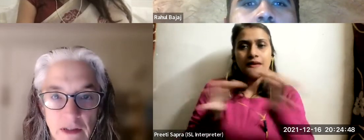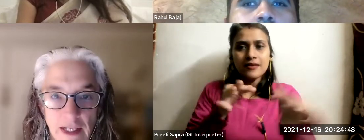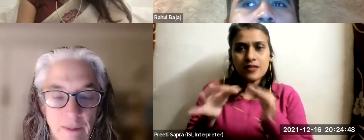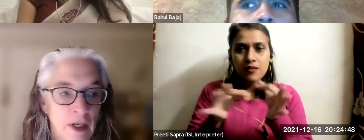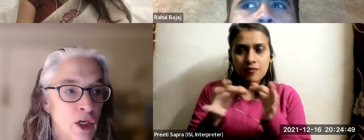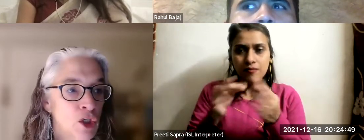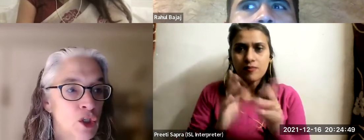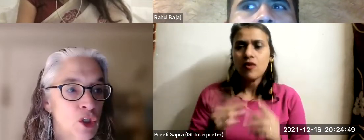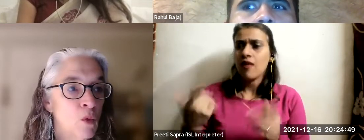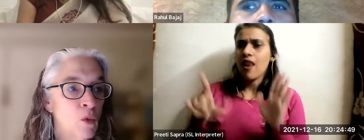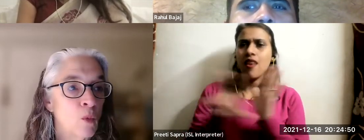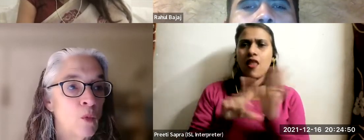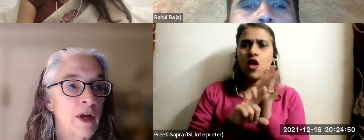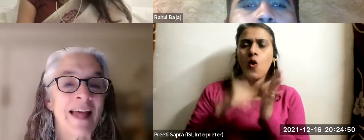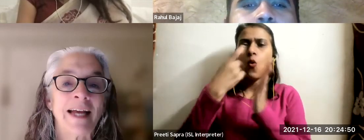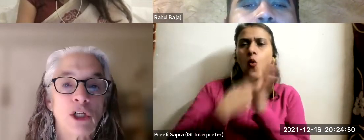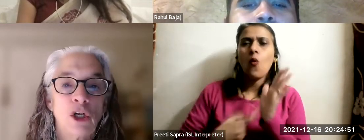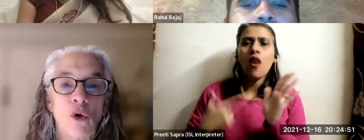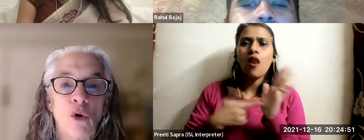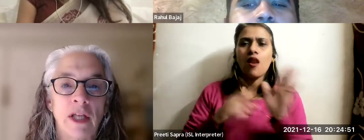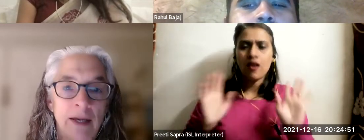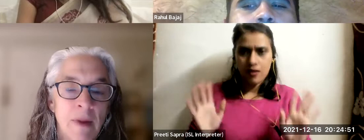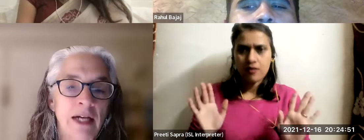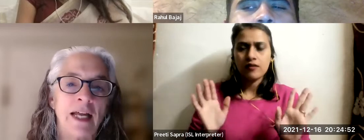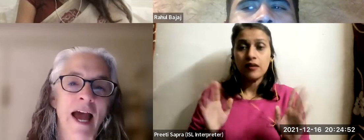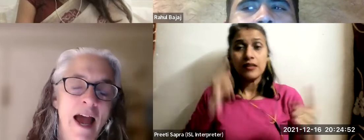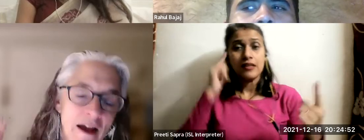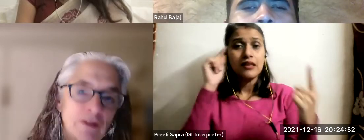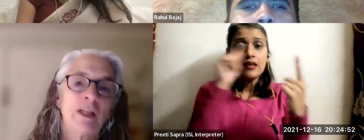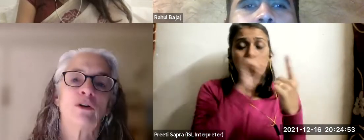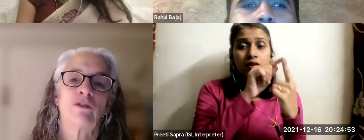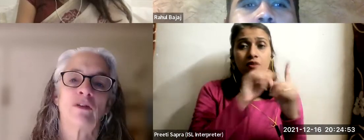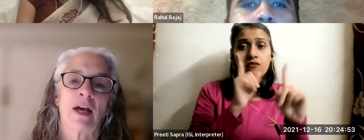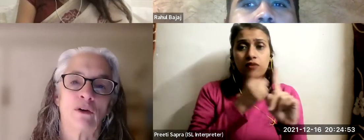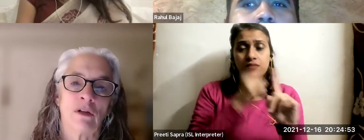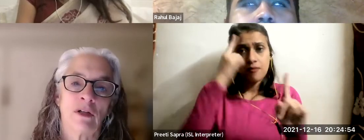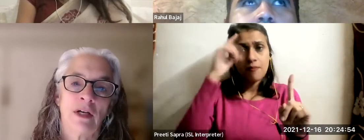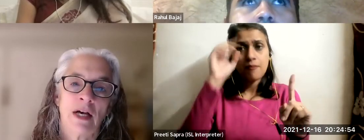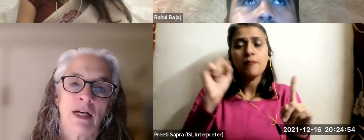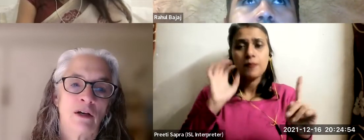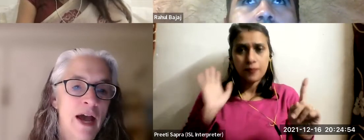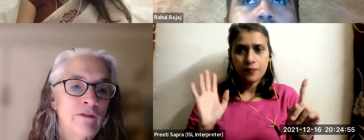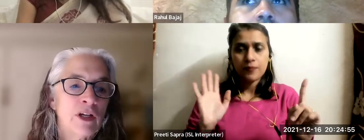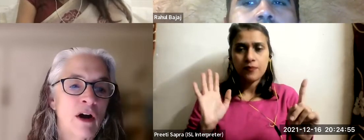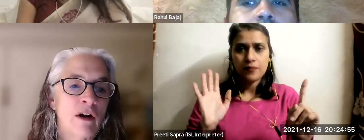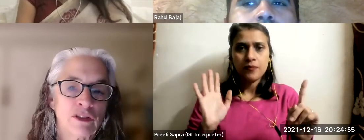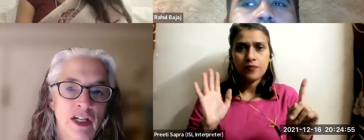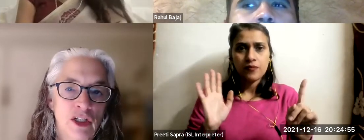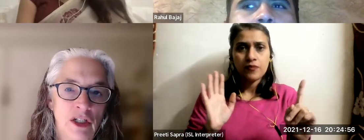the legal claim. So with that goal in mind, everything goes to that goal. So